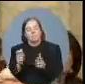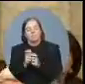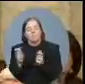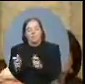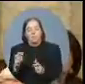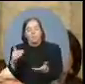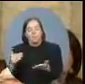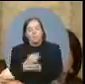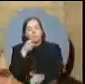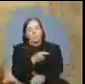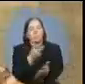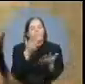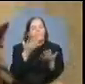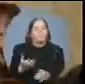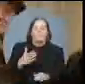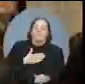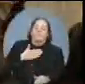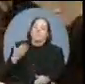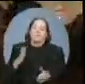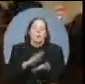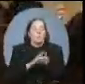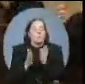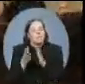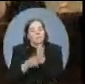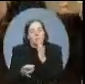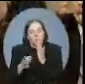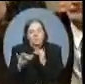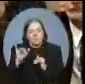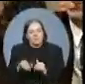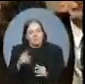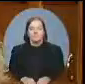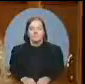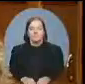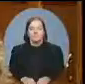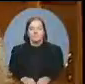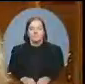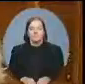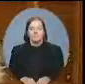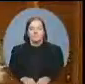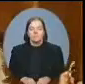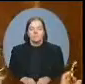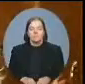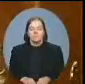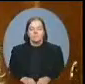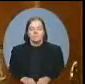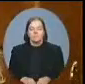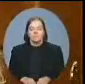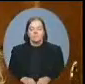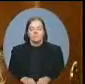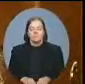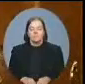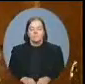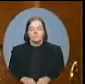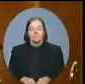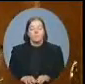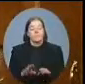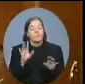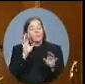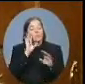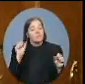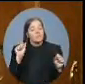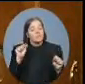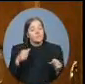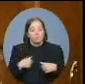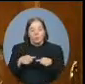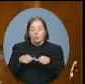The only goal is to please the big oil patch. Is that not the case? Mr. Slaus Kona. I was horrified to learn